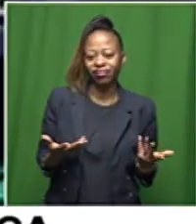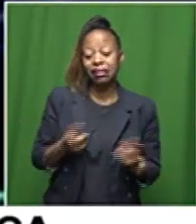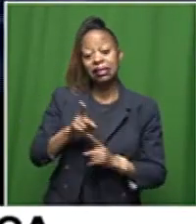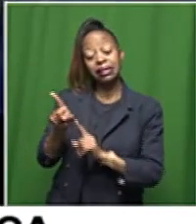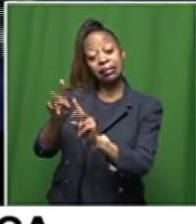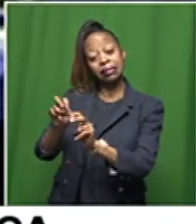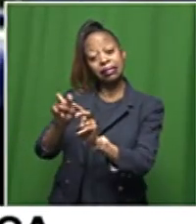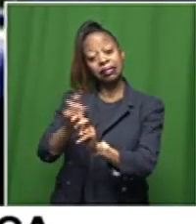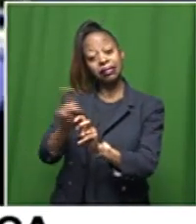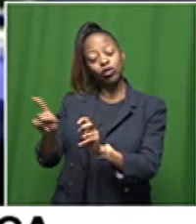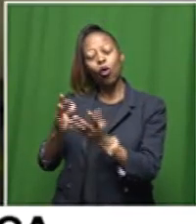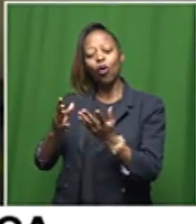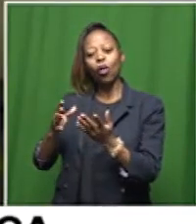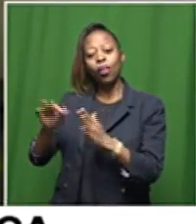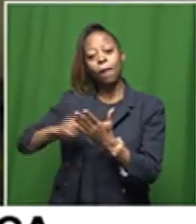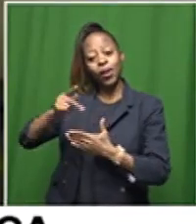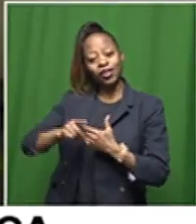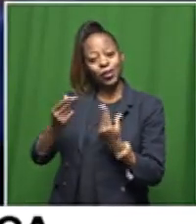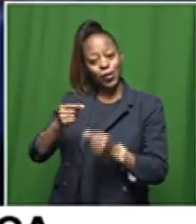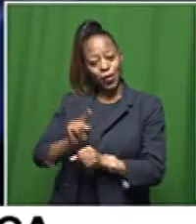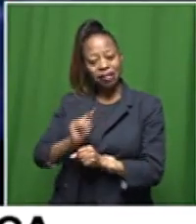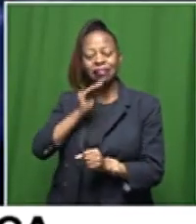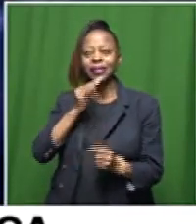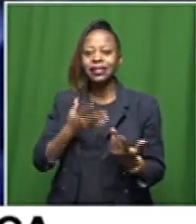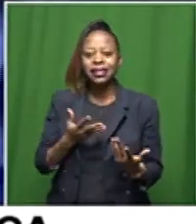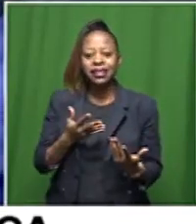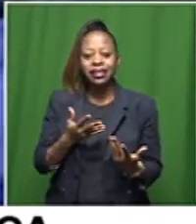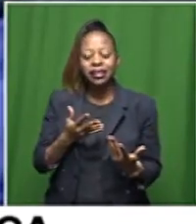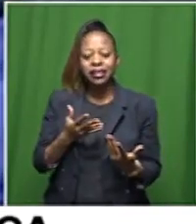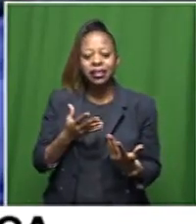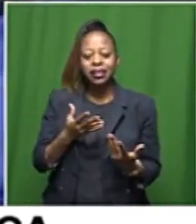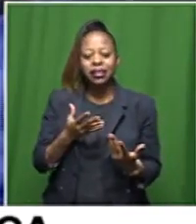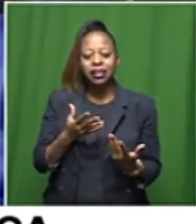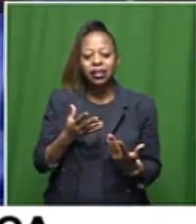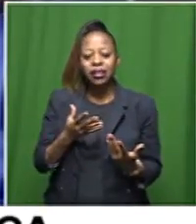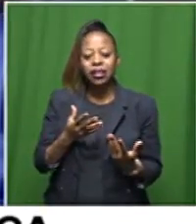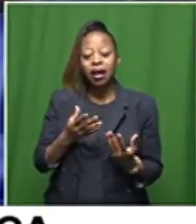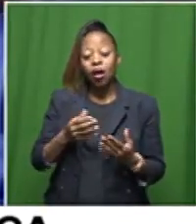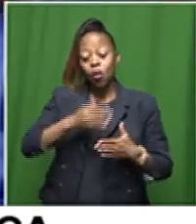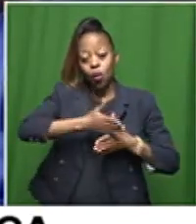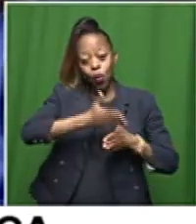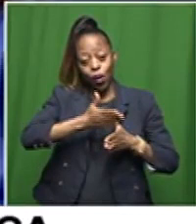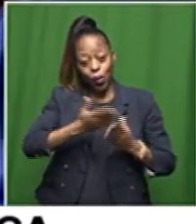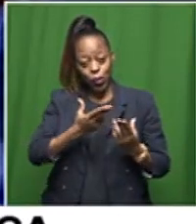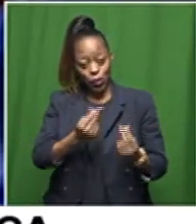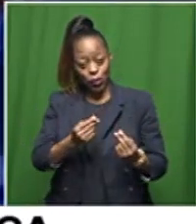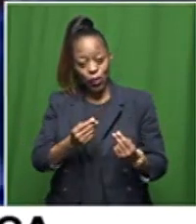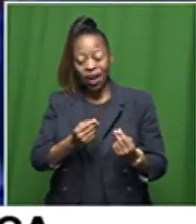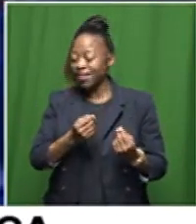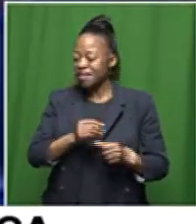of give us more edge in what we do normally, you